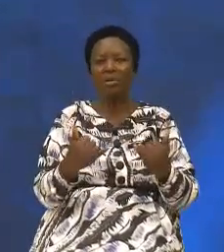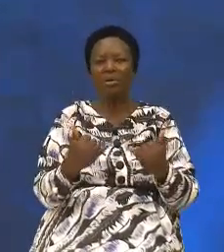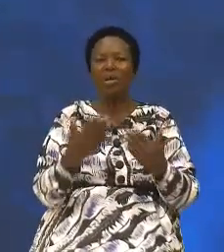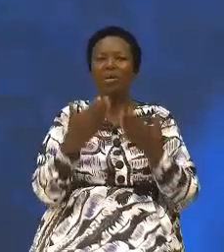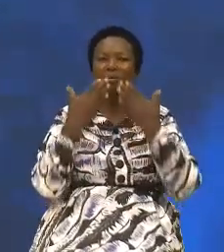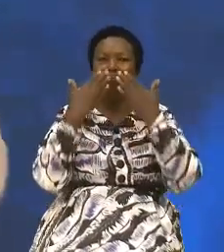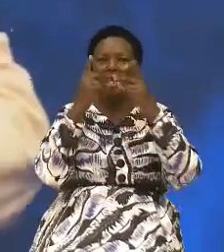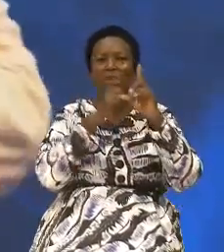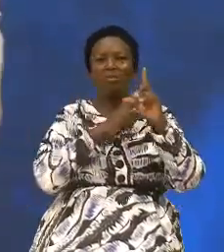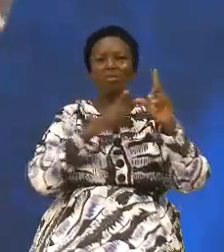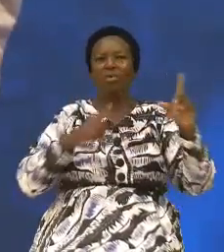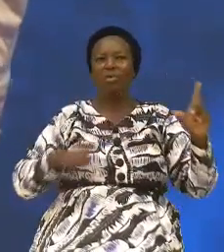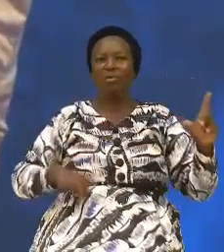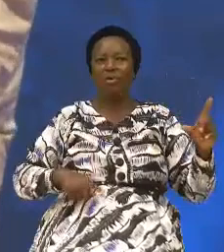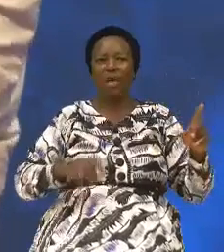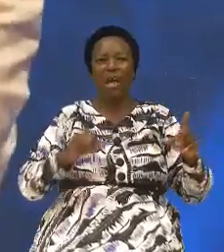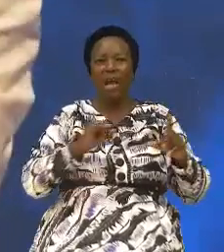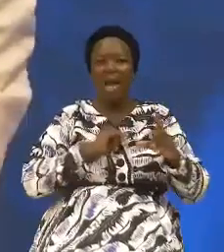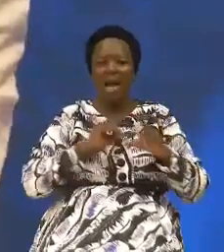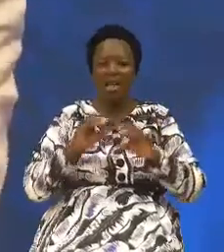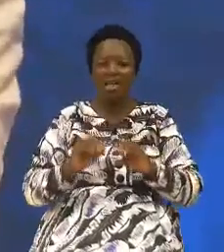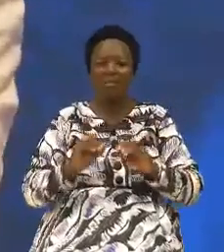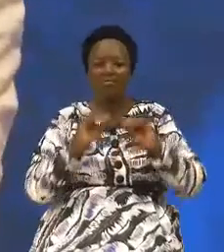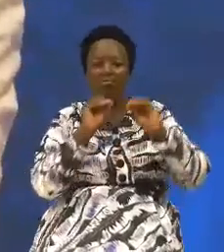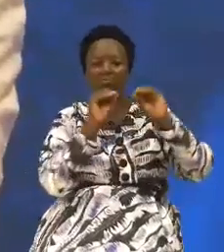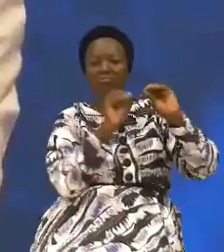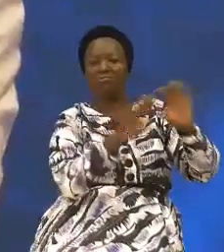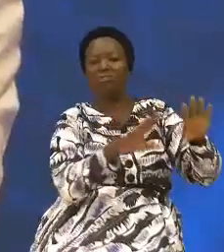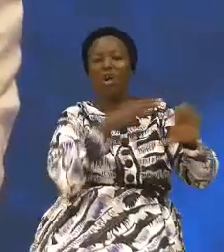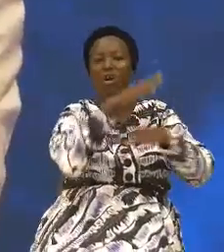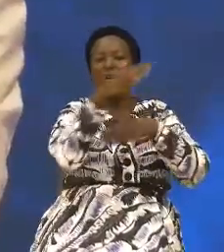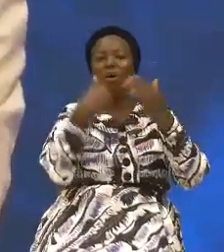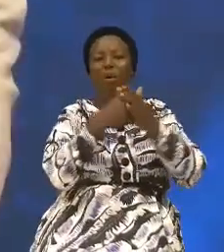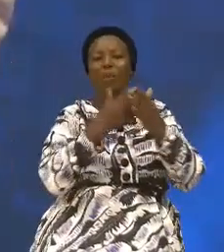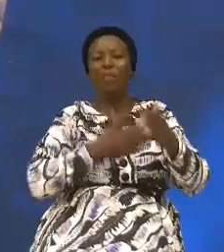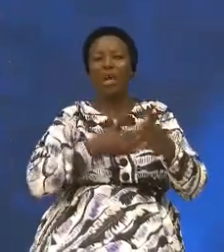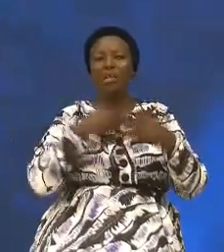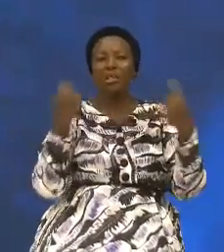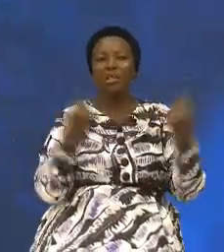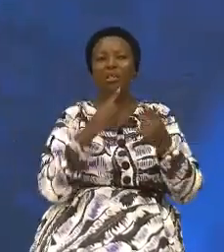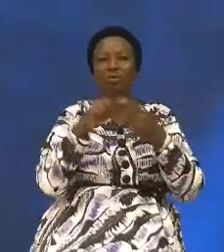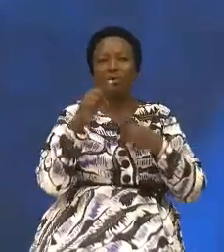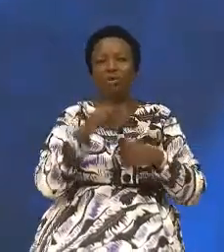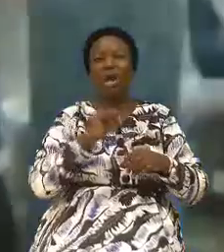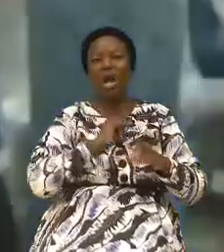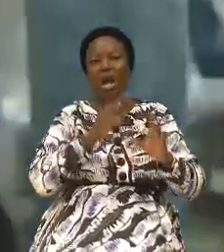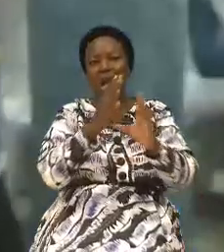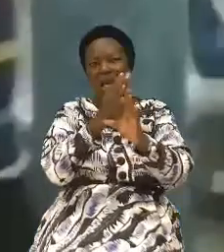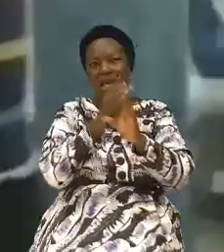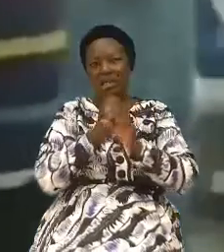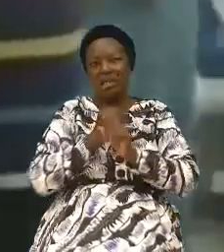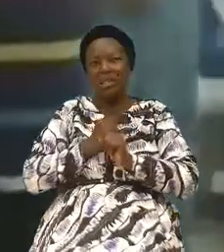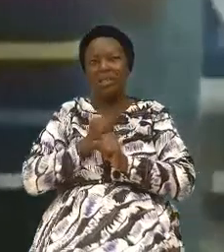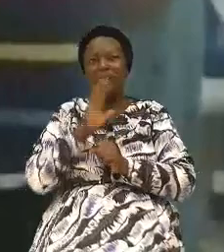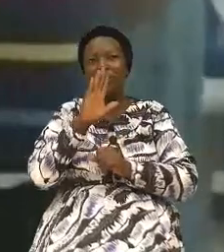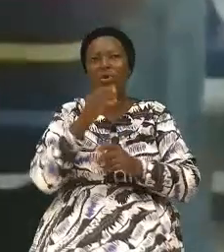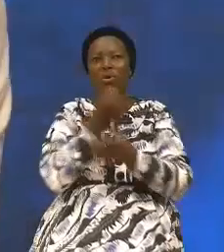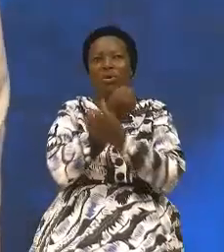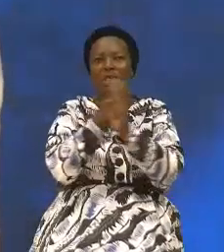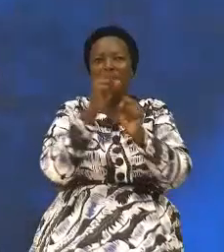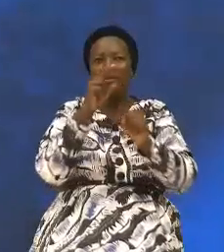Lord. I hand over all my sins unto you. I receive your